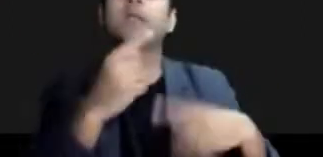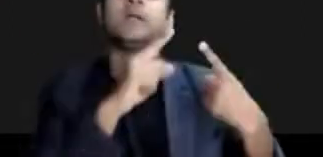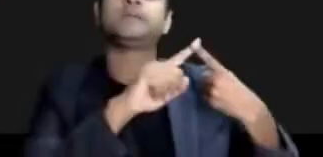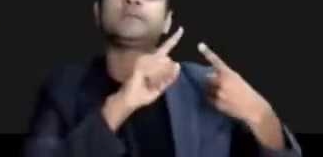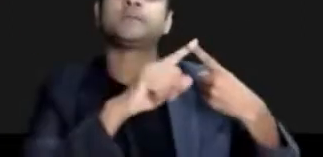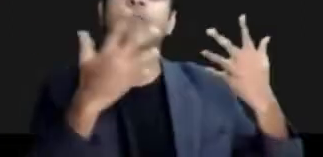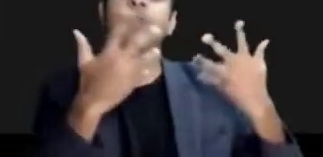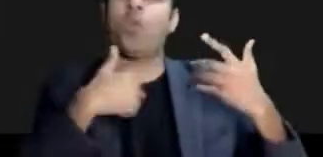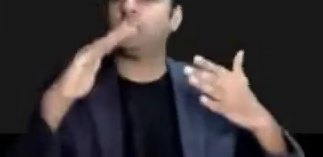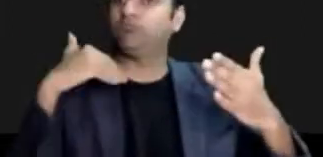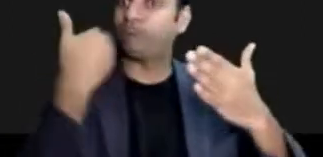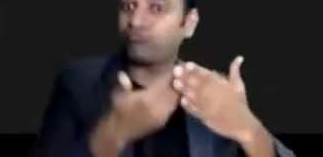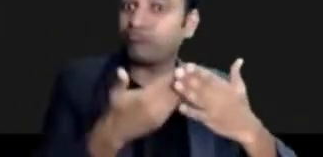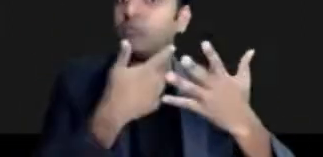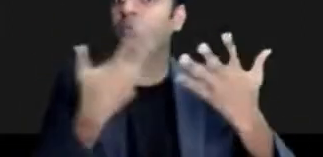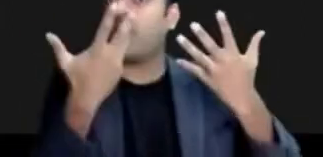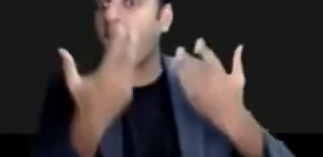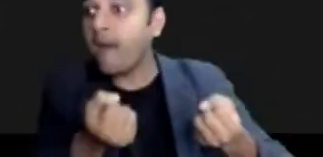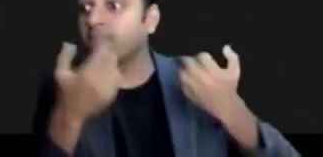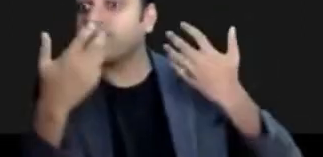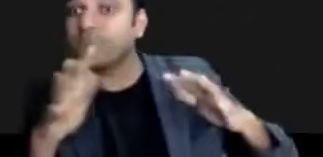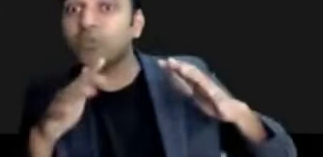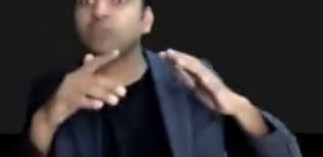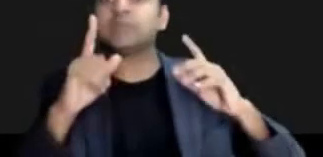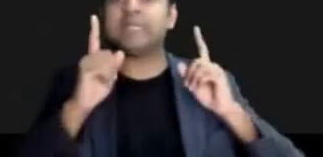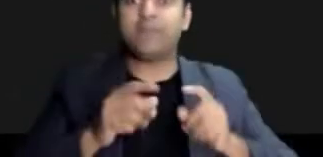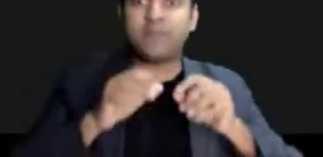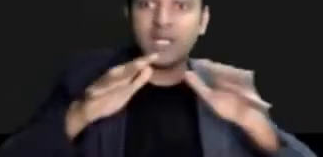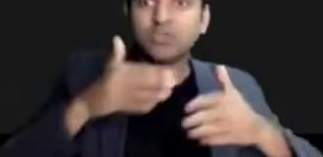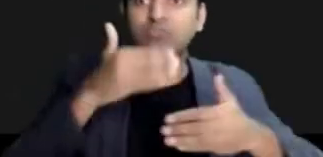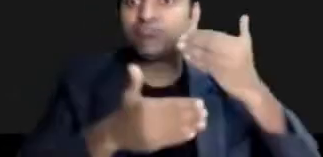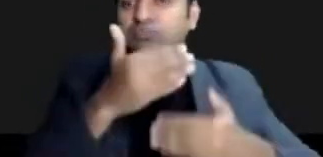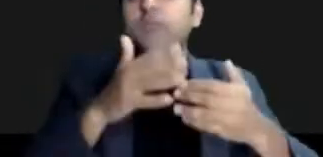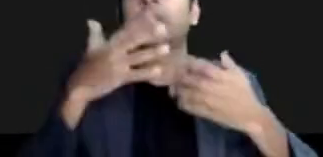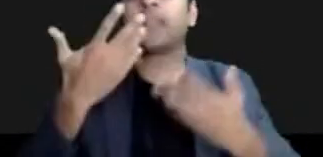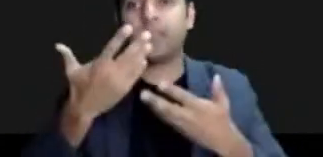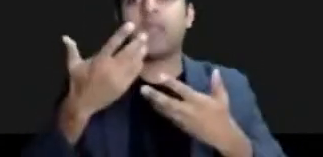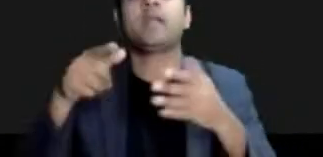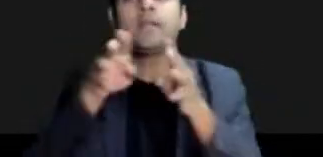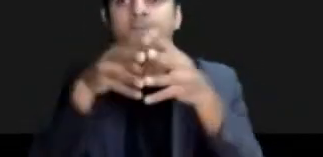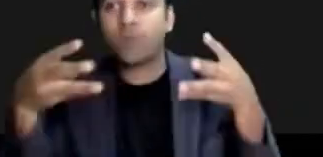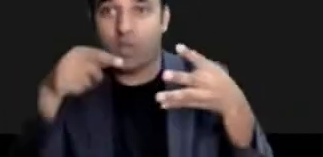most progressive international frameworks in terms of